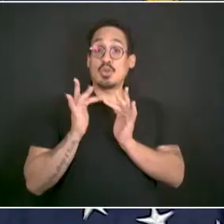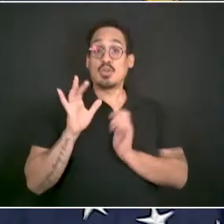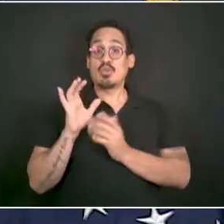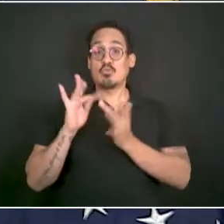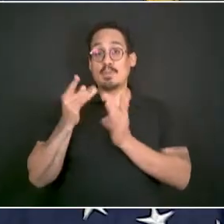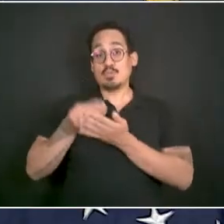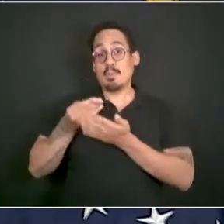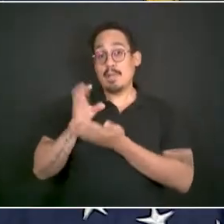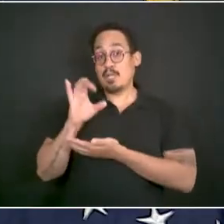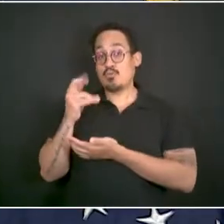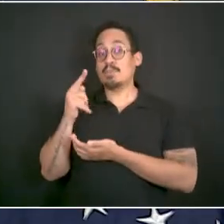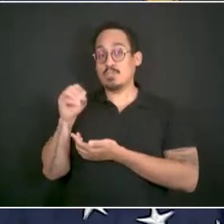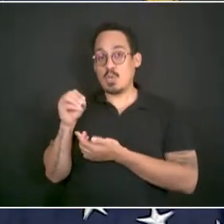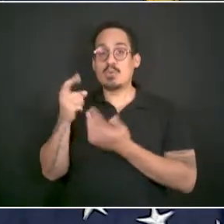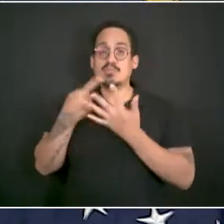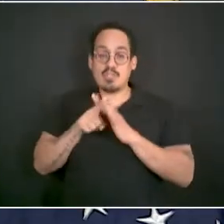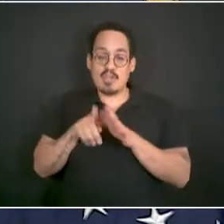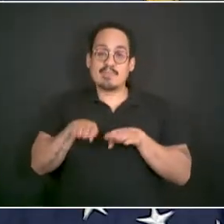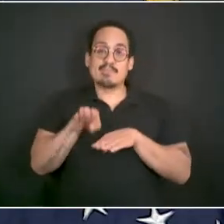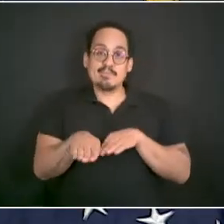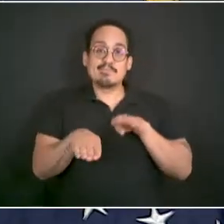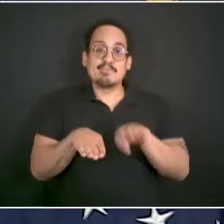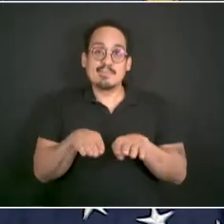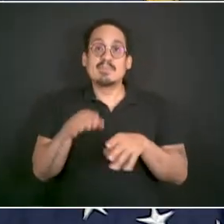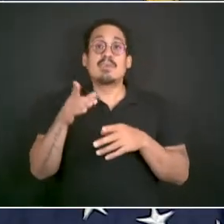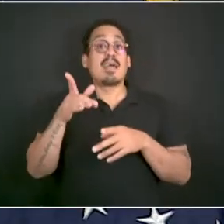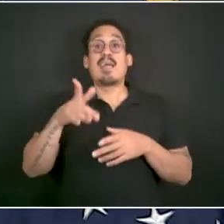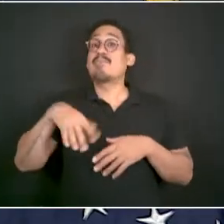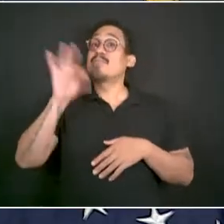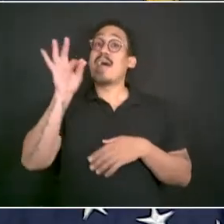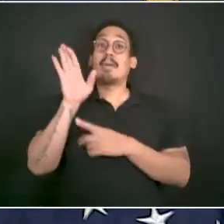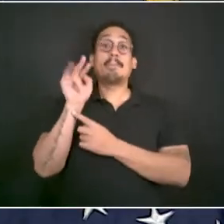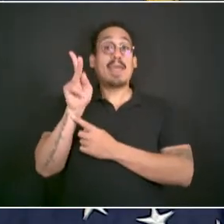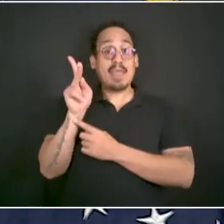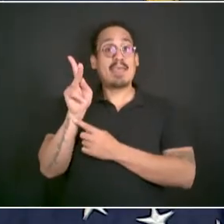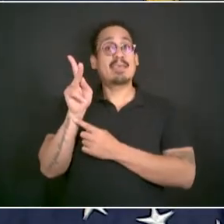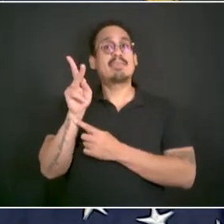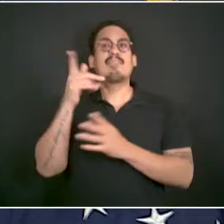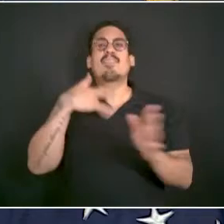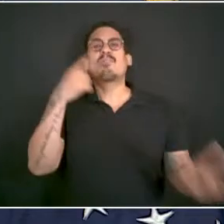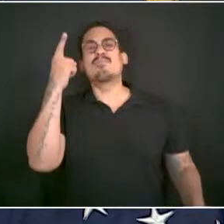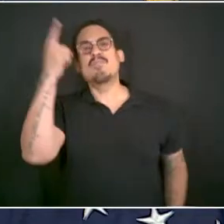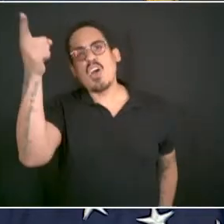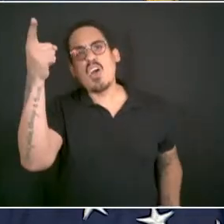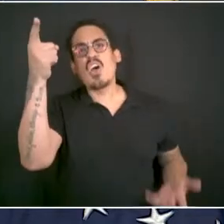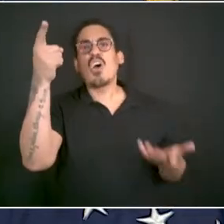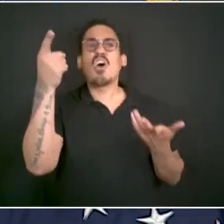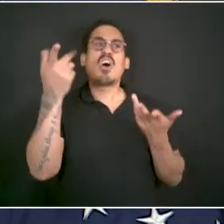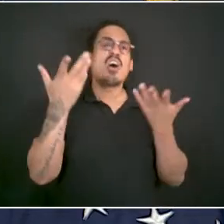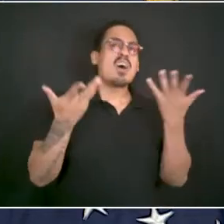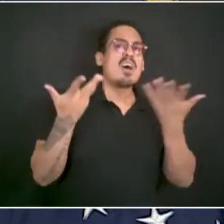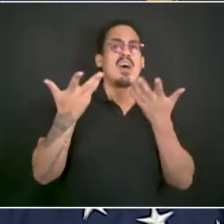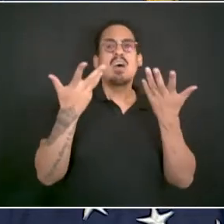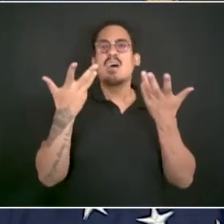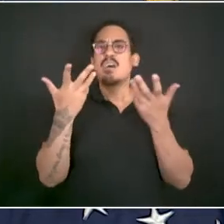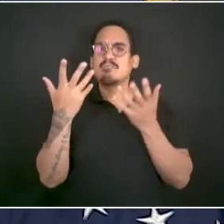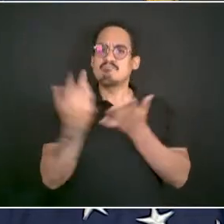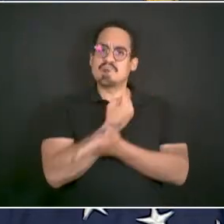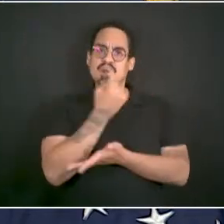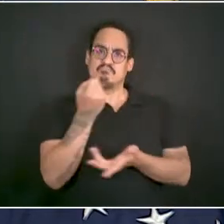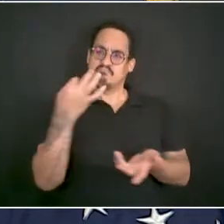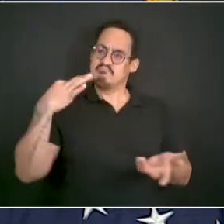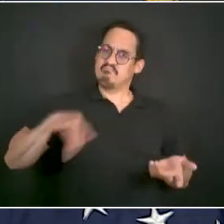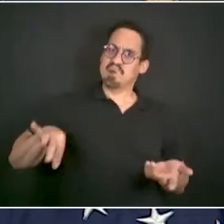want to find a bank that's miles away from them, they should do so. If a person is unbanked and they want to go online and look at some of the new